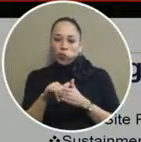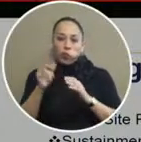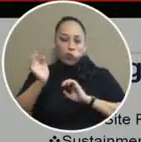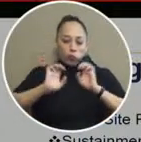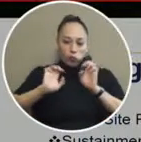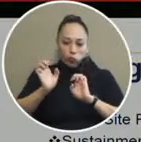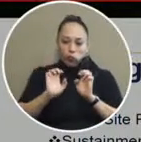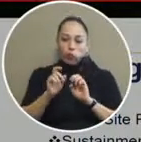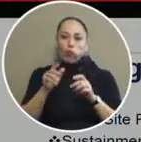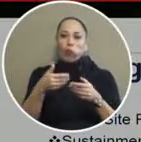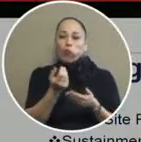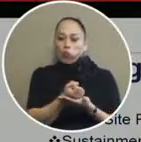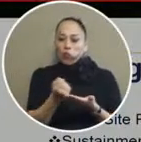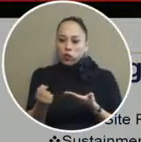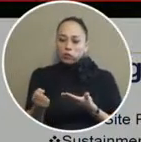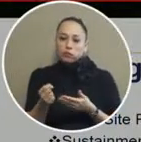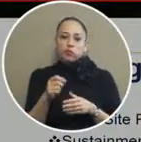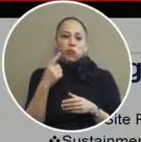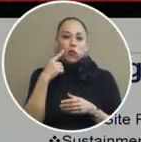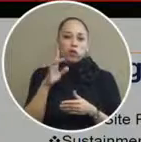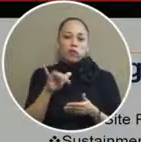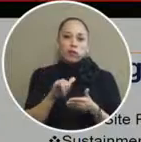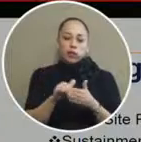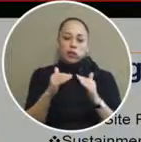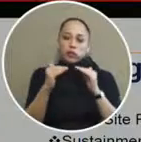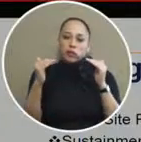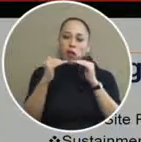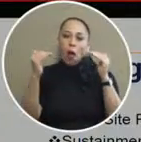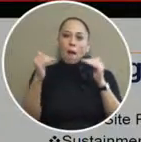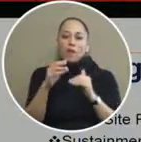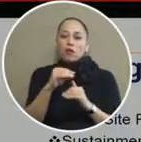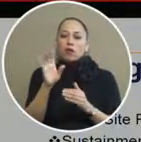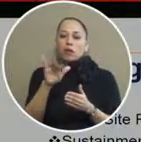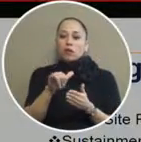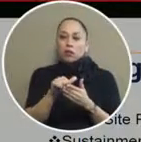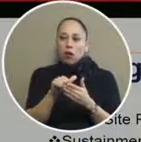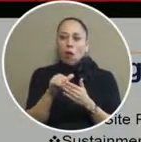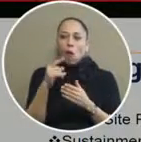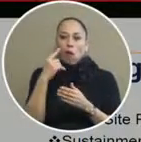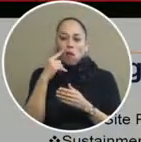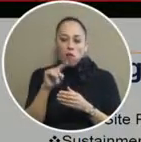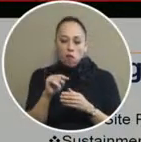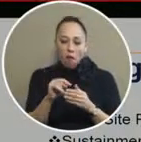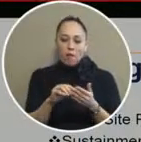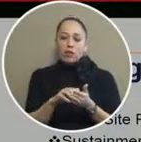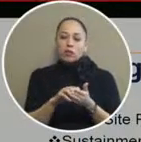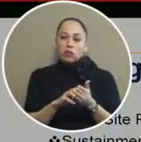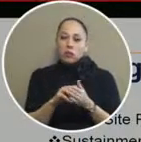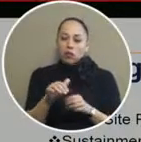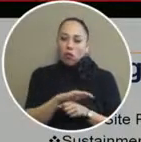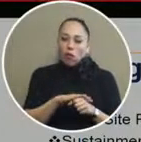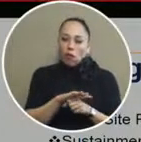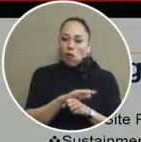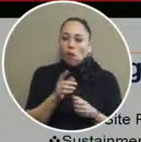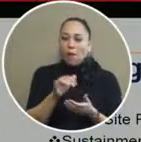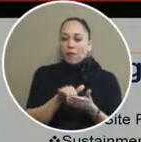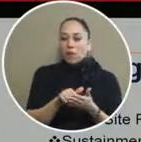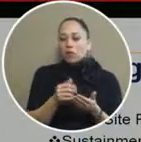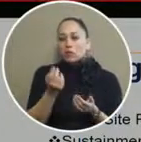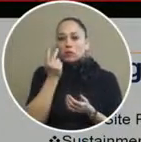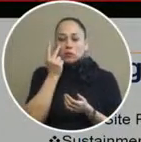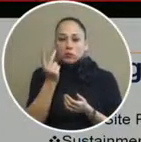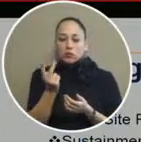a sustainment supply of PPE at the department level and centralizing the procurement of those supplies through our EOC logistics.